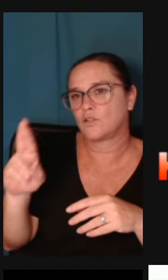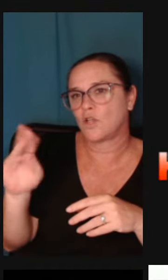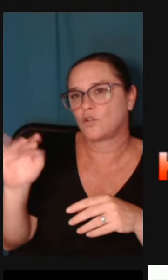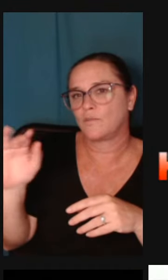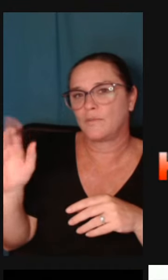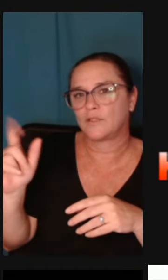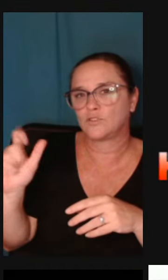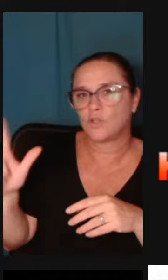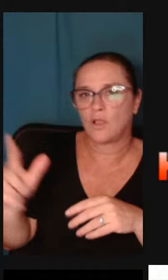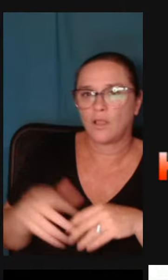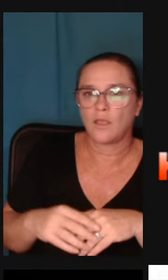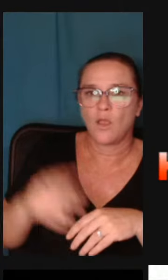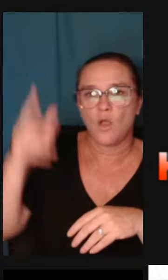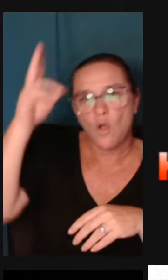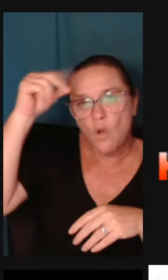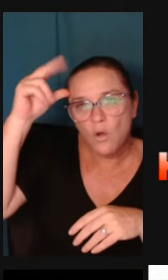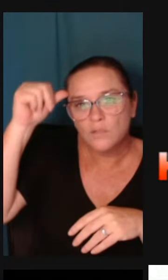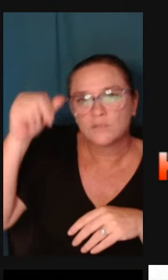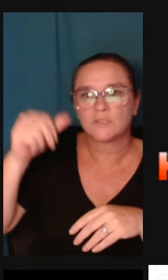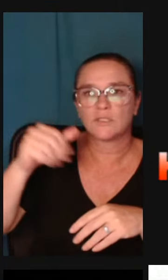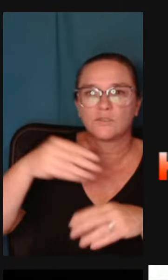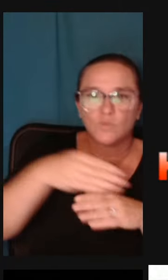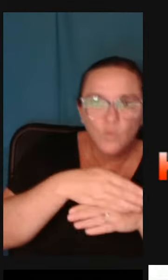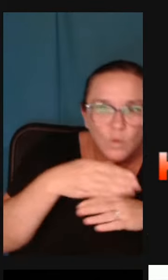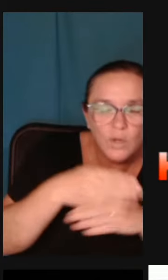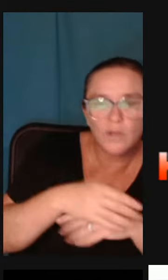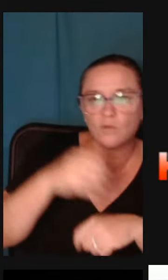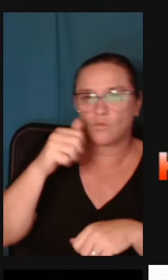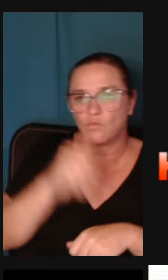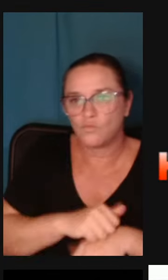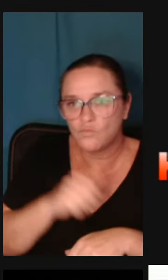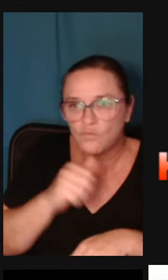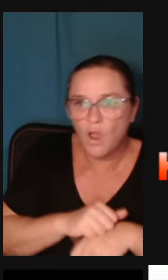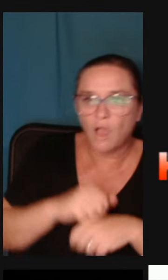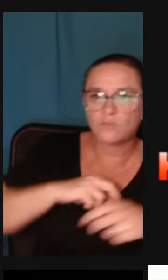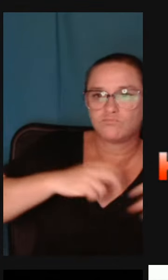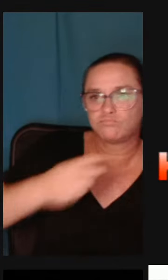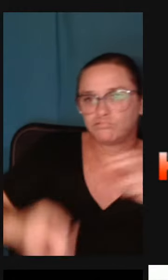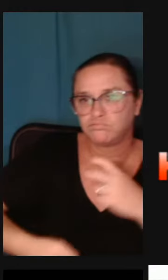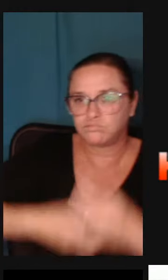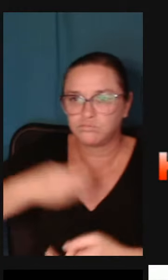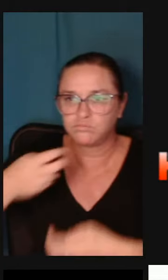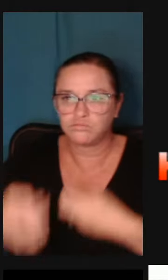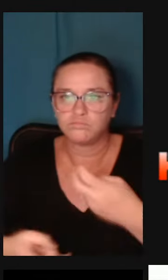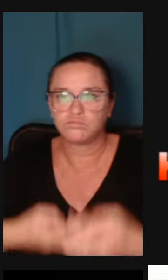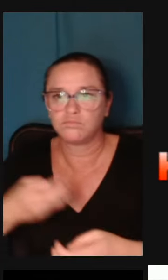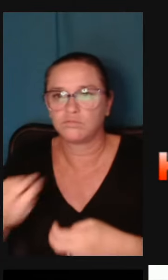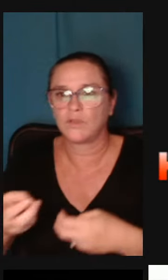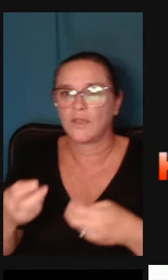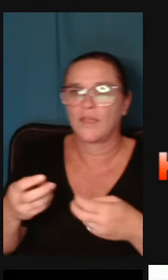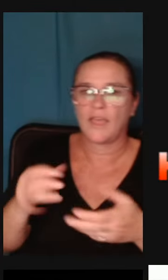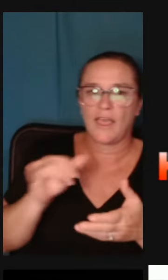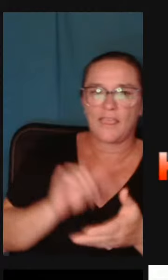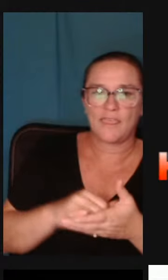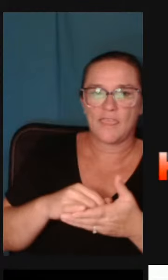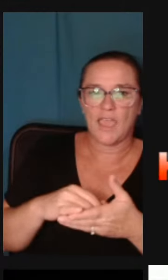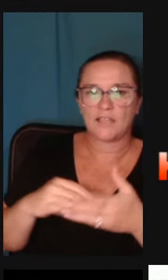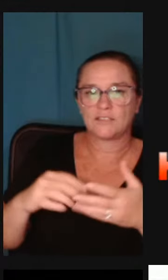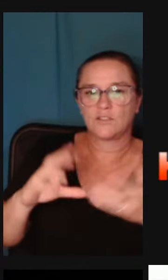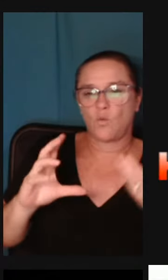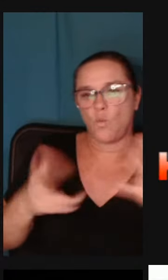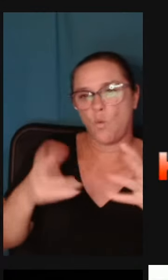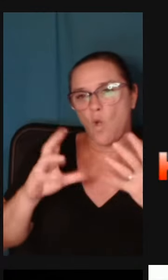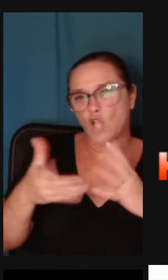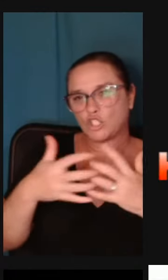Horses, logs, and rocks fell in too, all hitting the sides as the water sloshed. This is our washing machine right here, as people fell